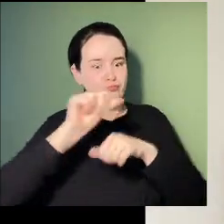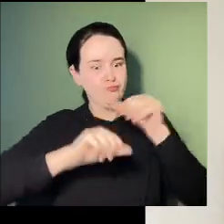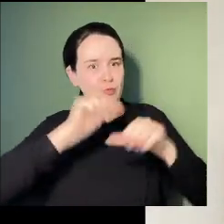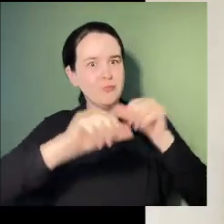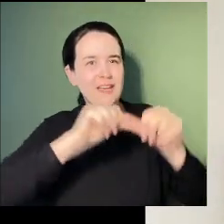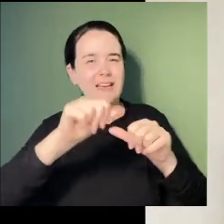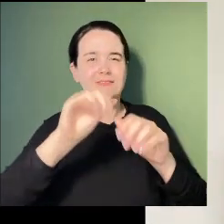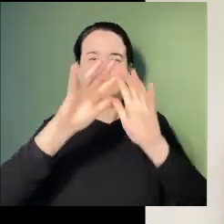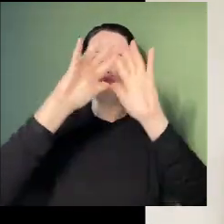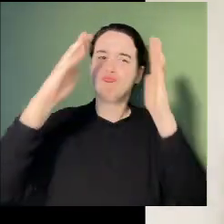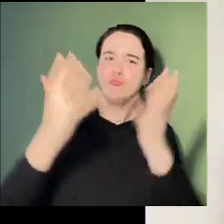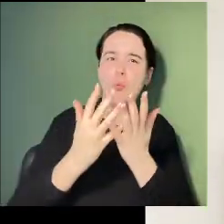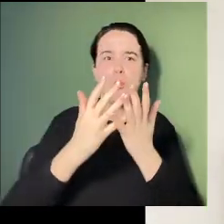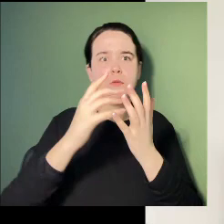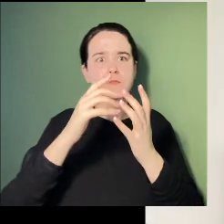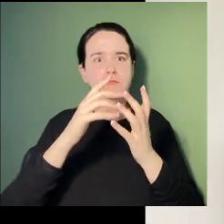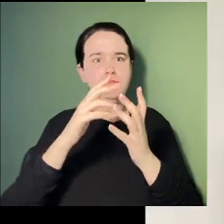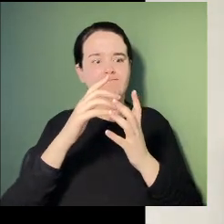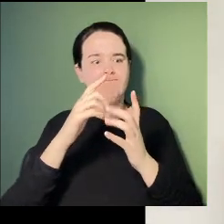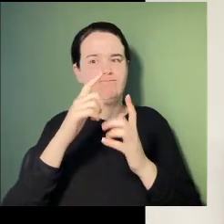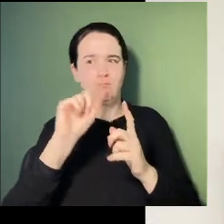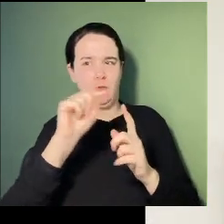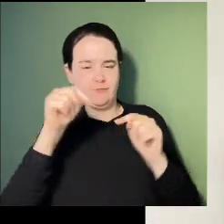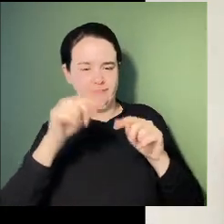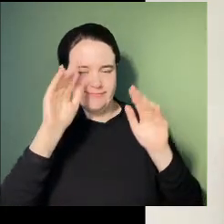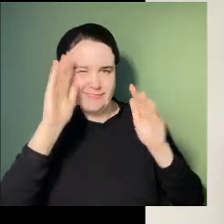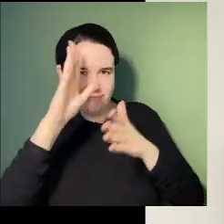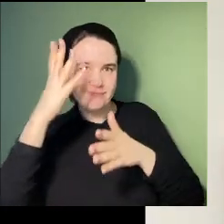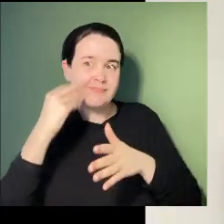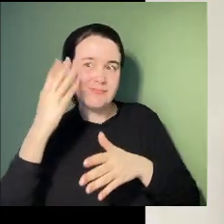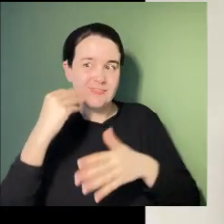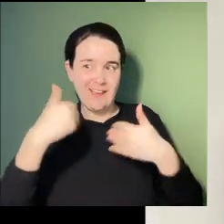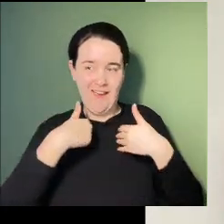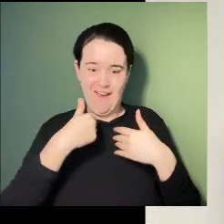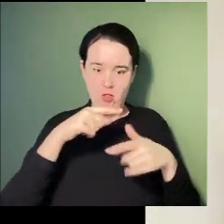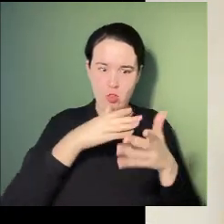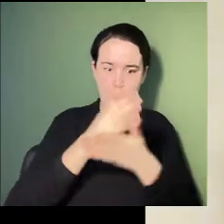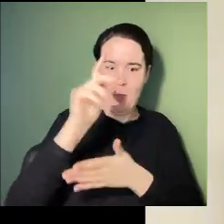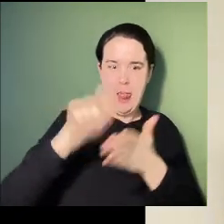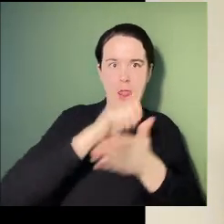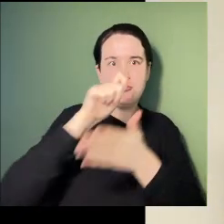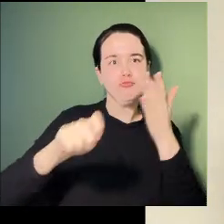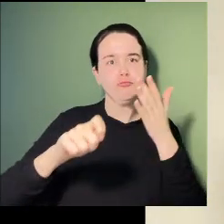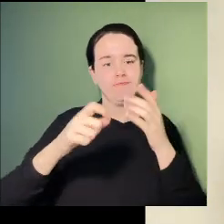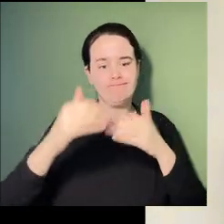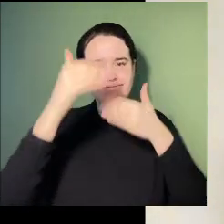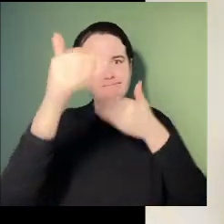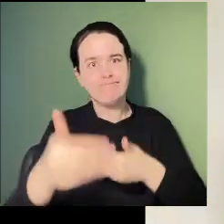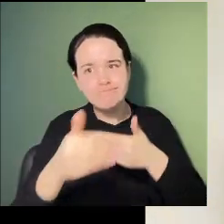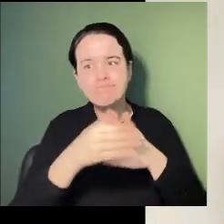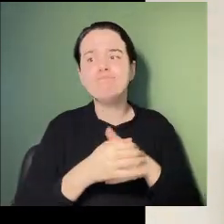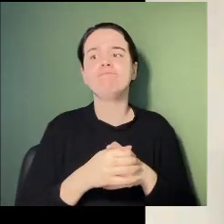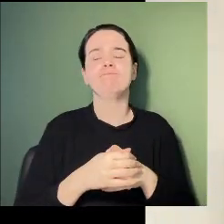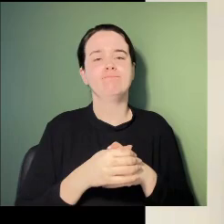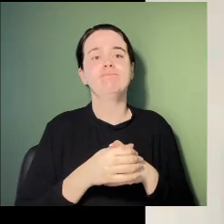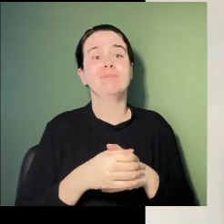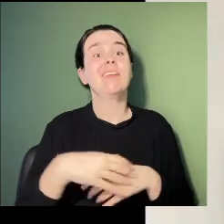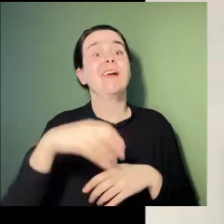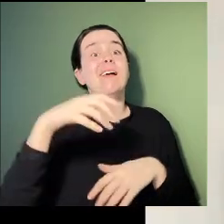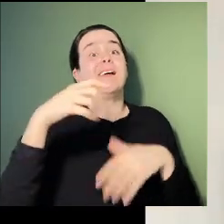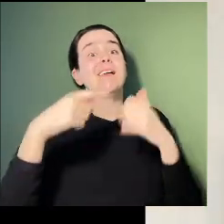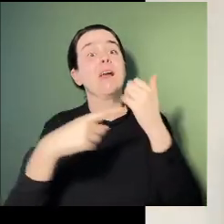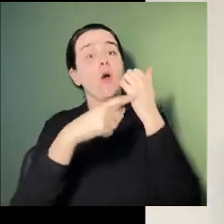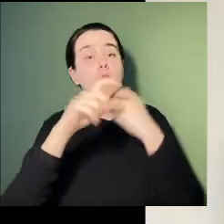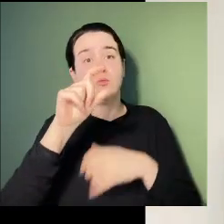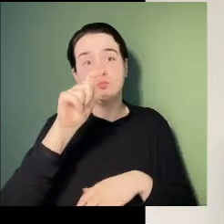globally. Our panel today will explore the challenges that are experienced during the election period, as well as the tech tools that are